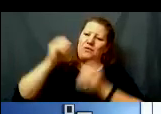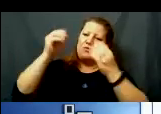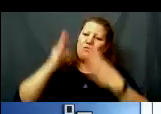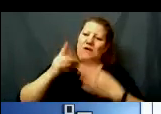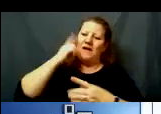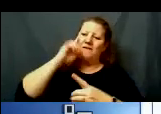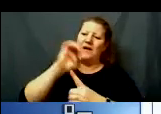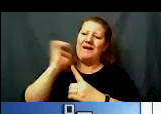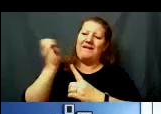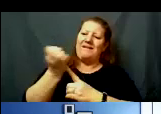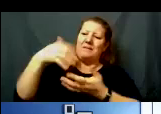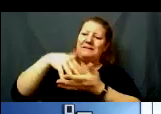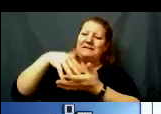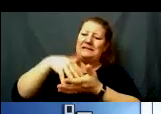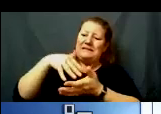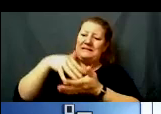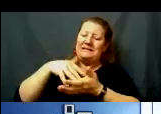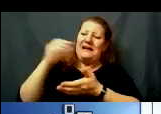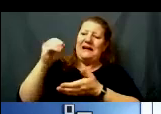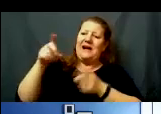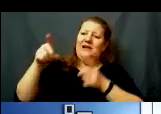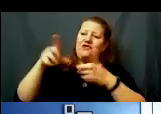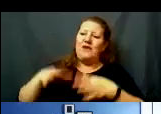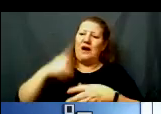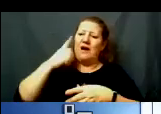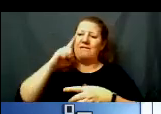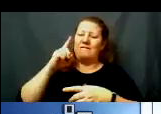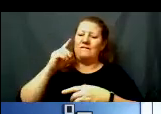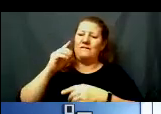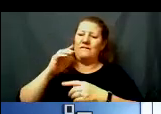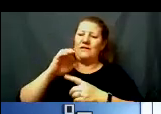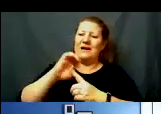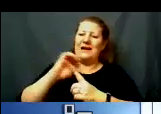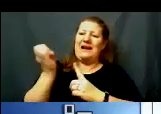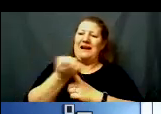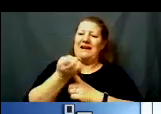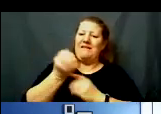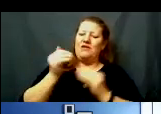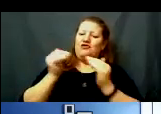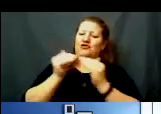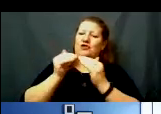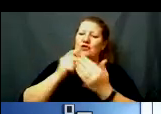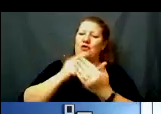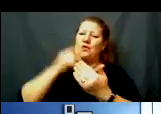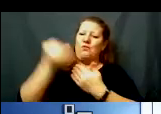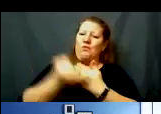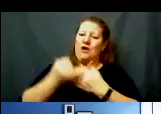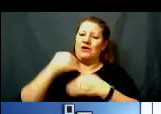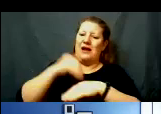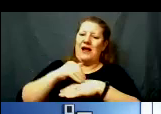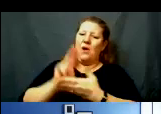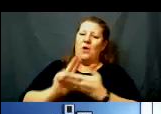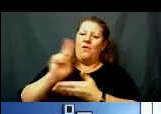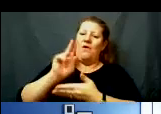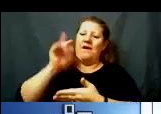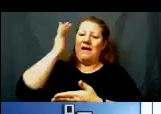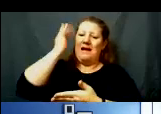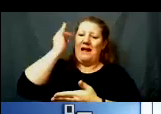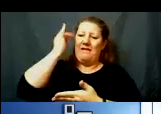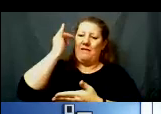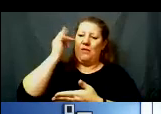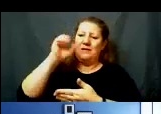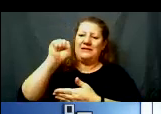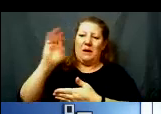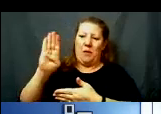Environmental Studies and Director of the Global Environmental Justice Project at the University of California, Santa